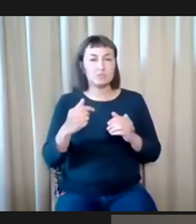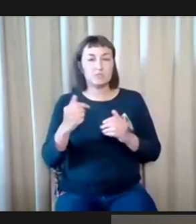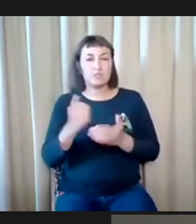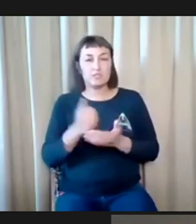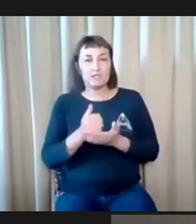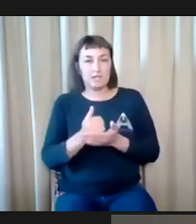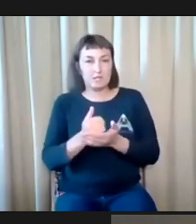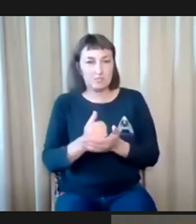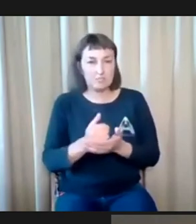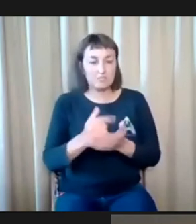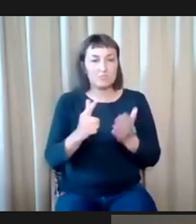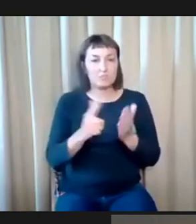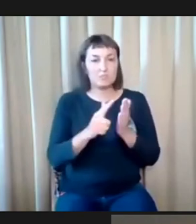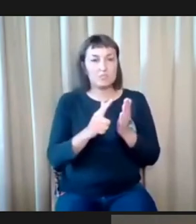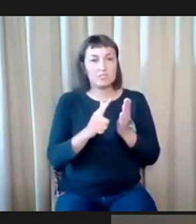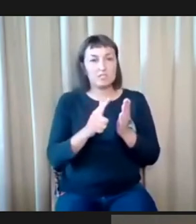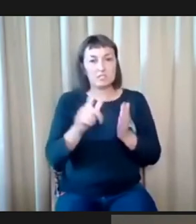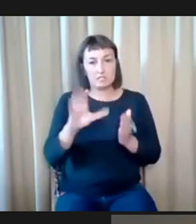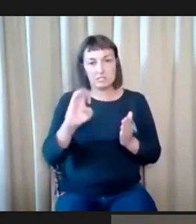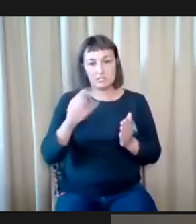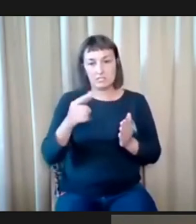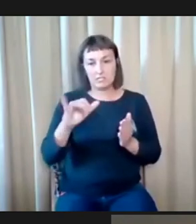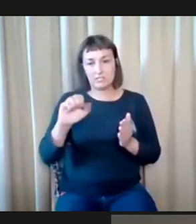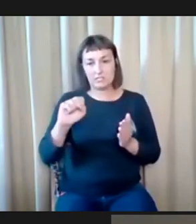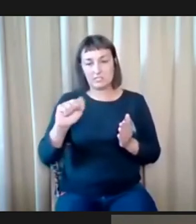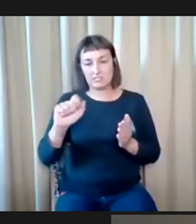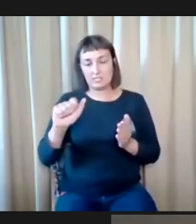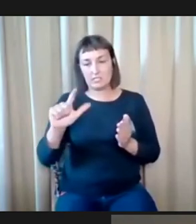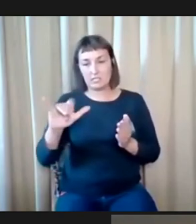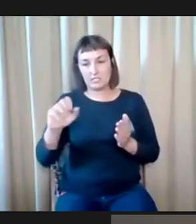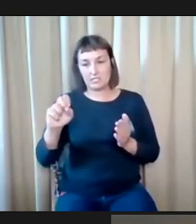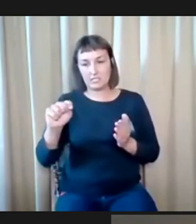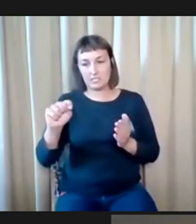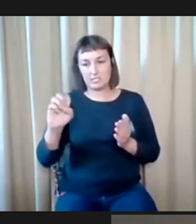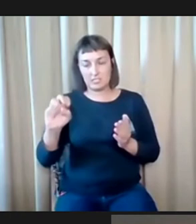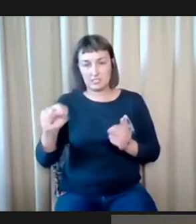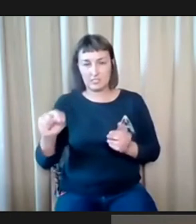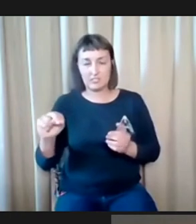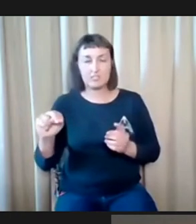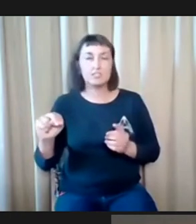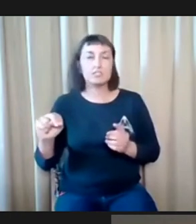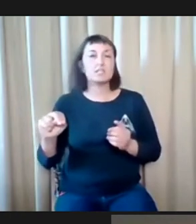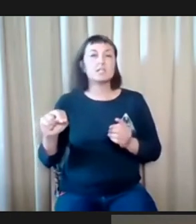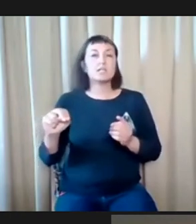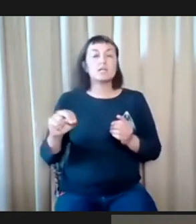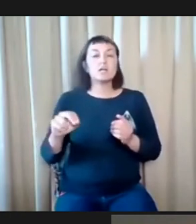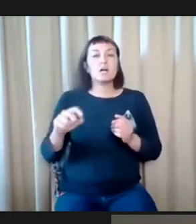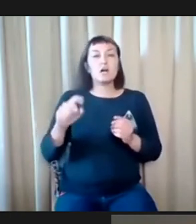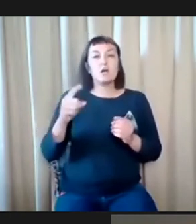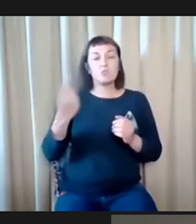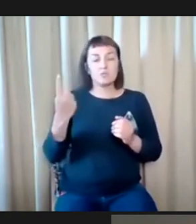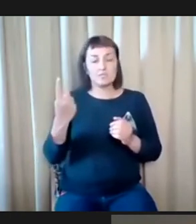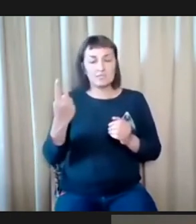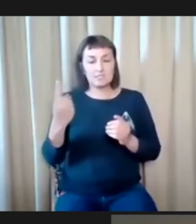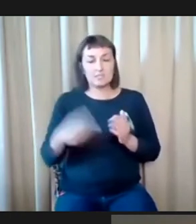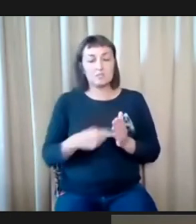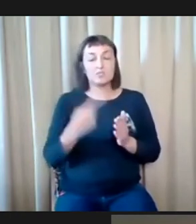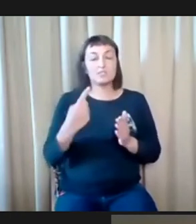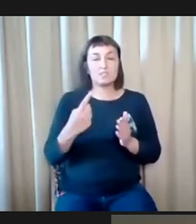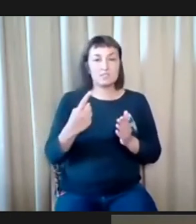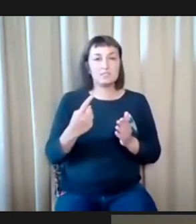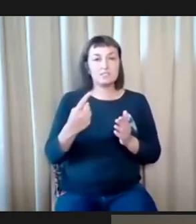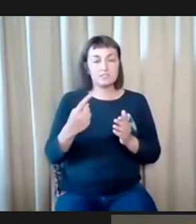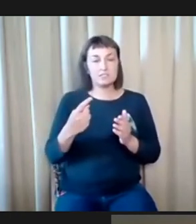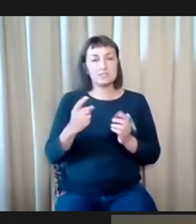on public lands, such as Bureau of Land Management lands and Forest Service lands. So once that's introduced, that will be an opportunity for everyone